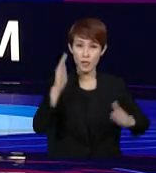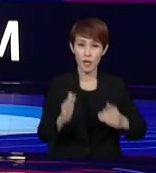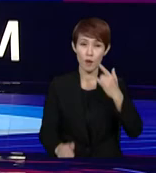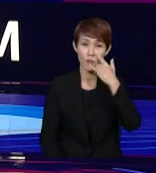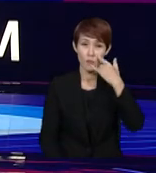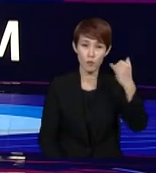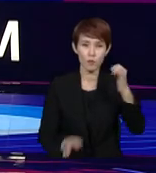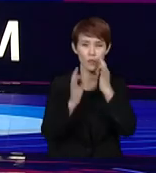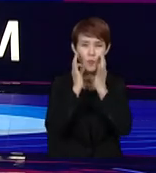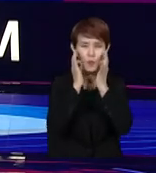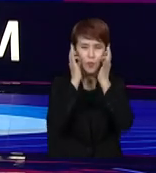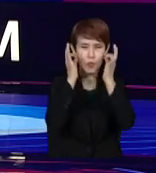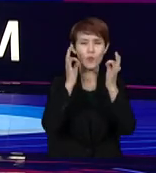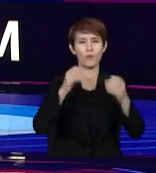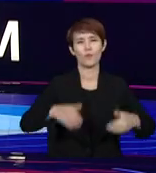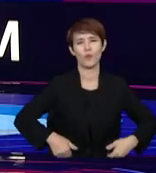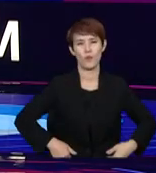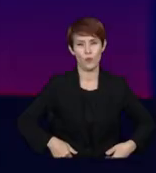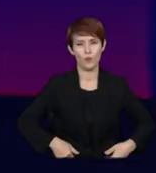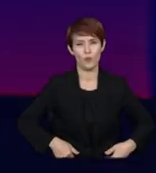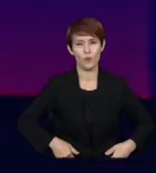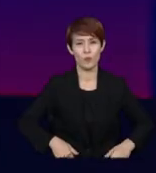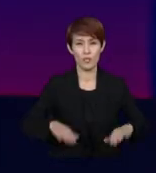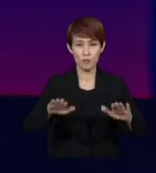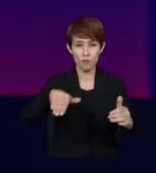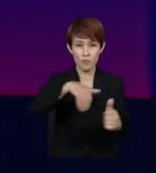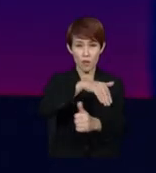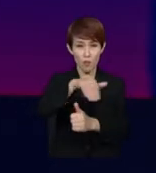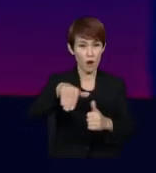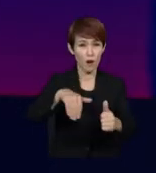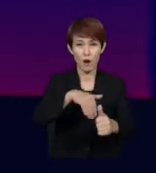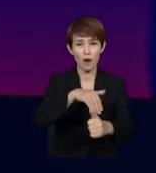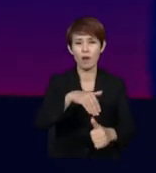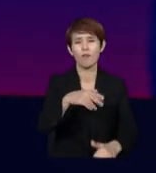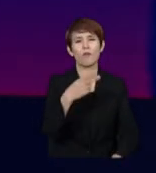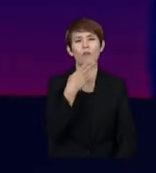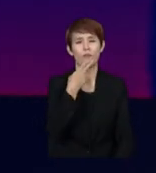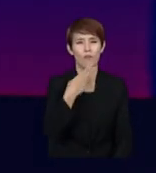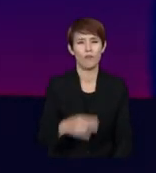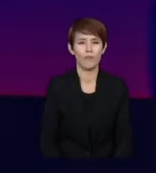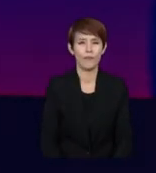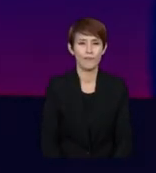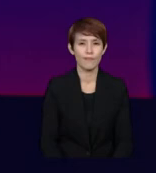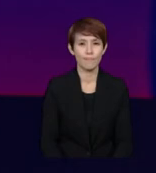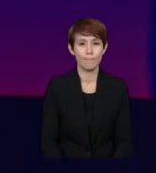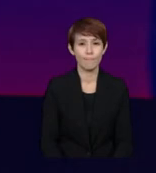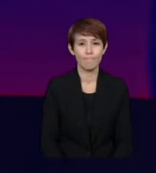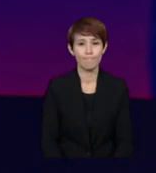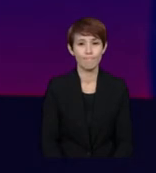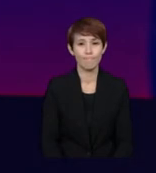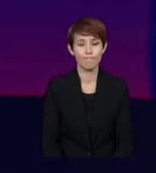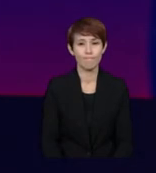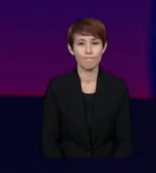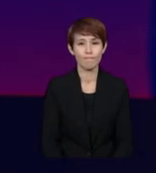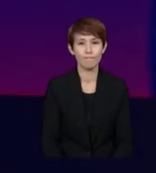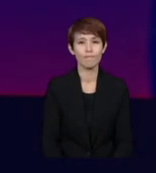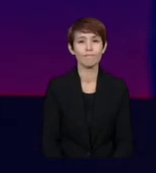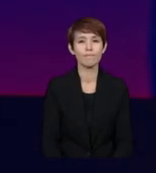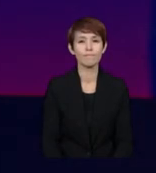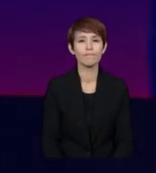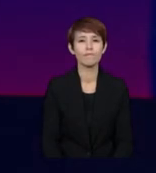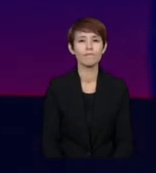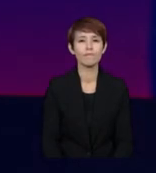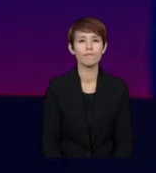systematically squeezed out. And last thing, if I may, civic service, which is a great thing, you know, going